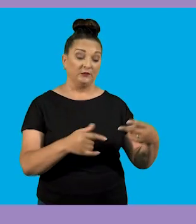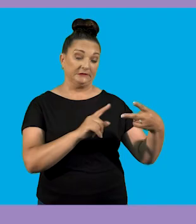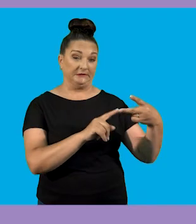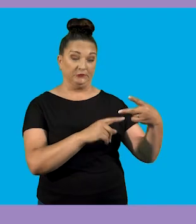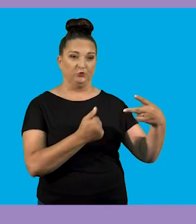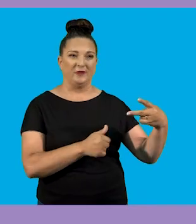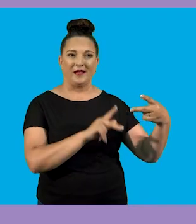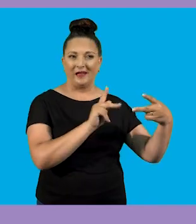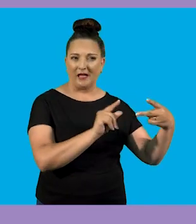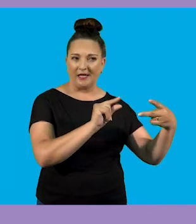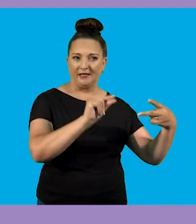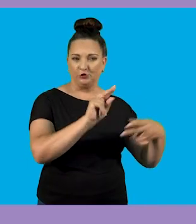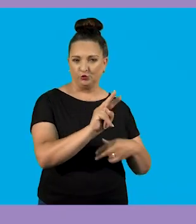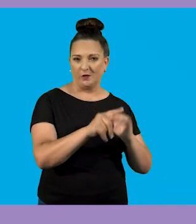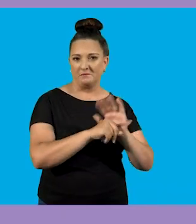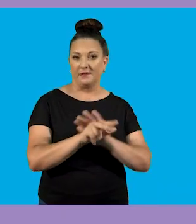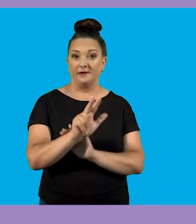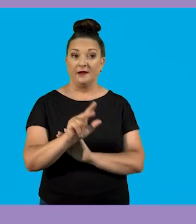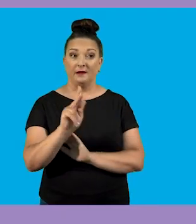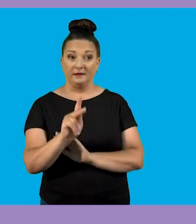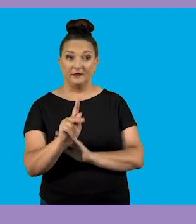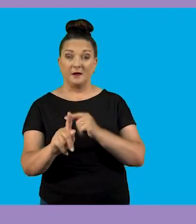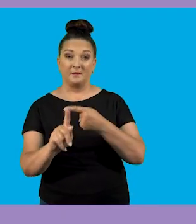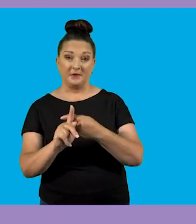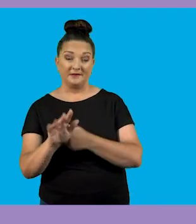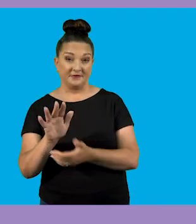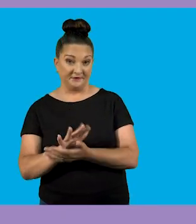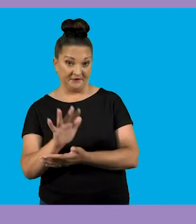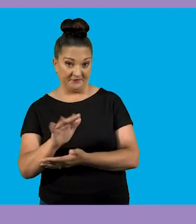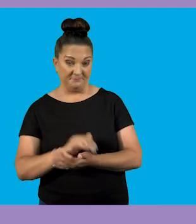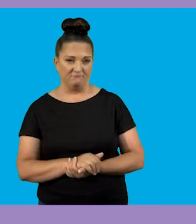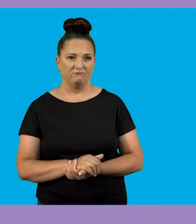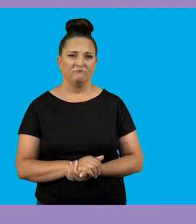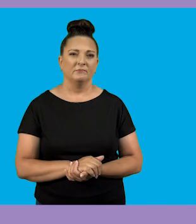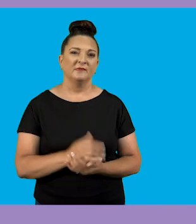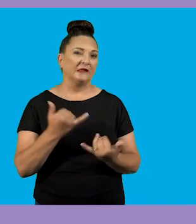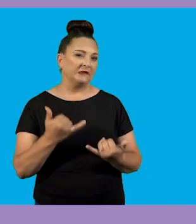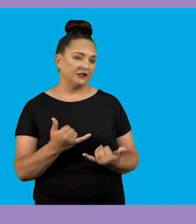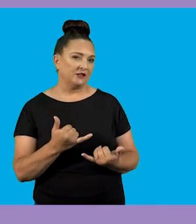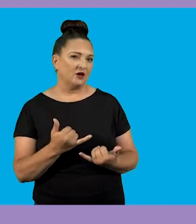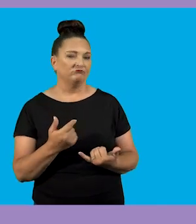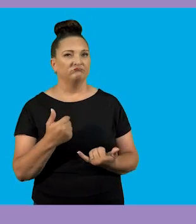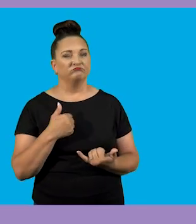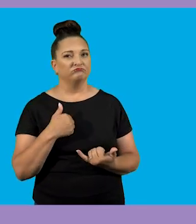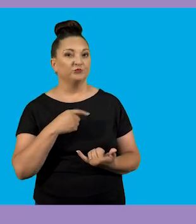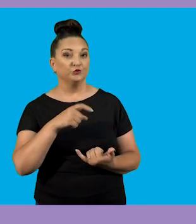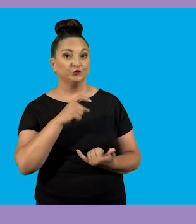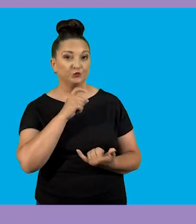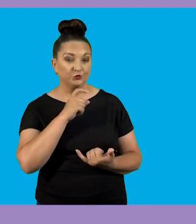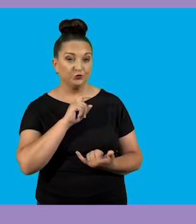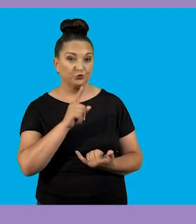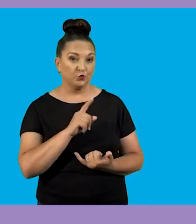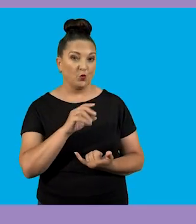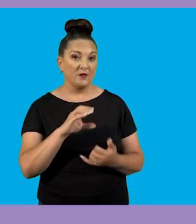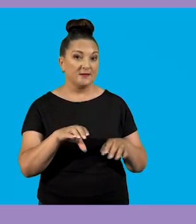there is a k squared minus 8k plus 15. Now for this one, I'm just going to use that method of finding the